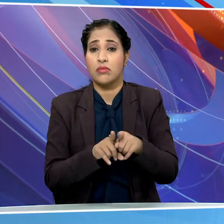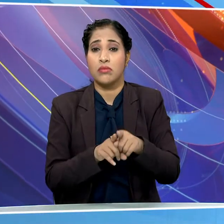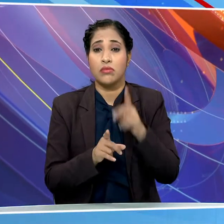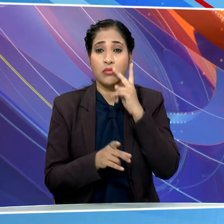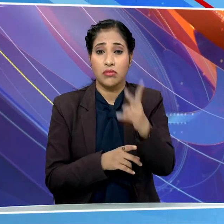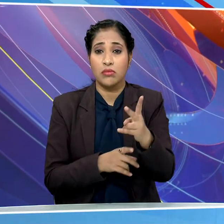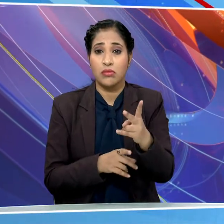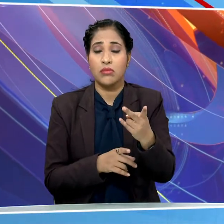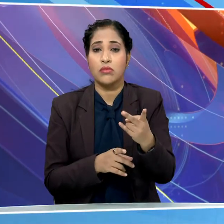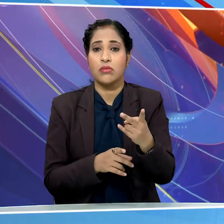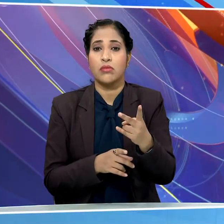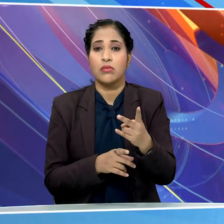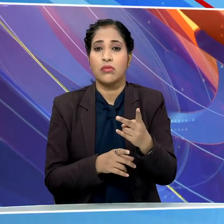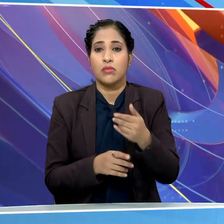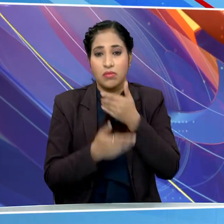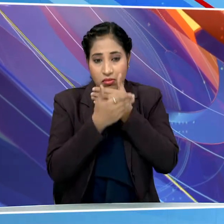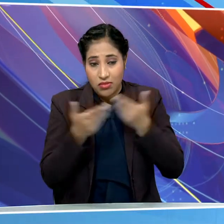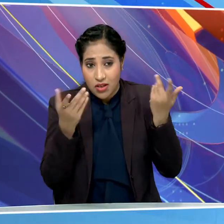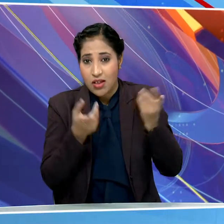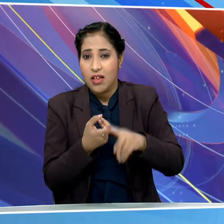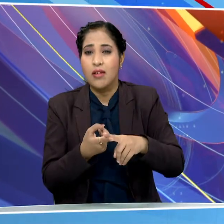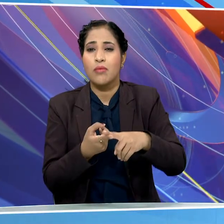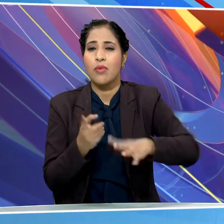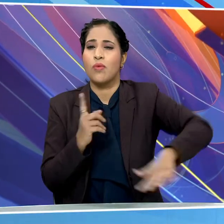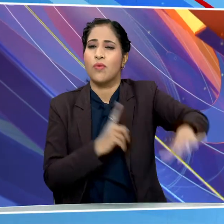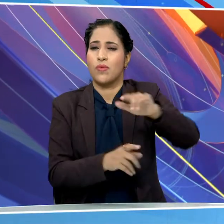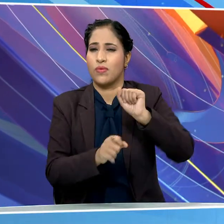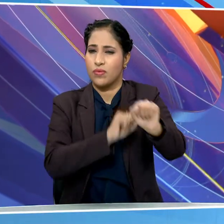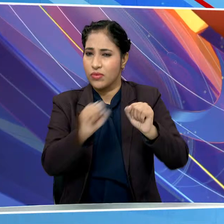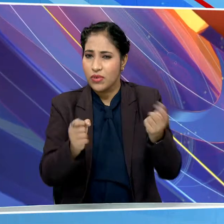to factor in. If you have to understand